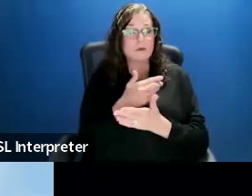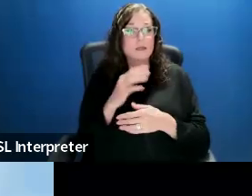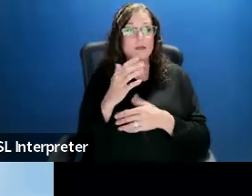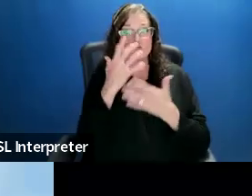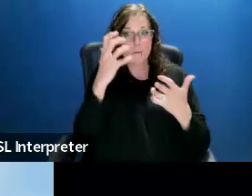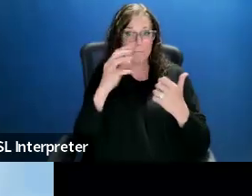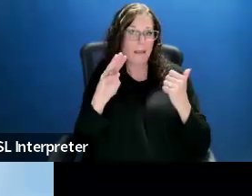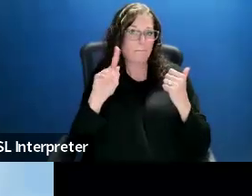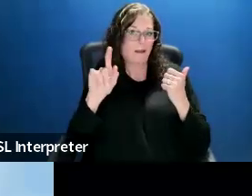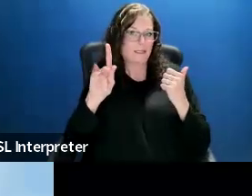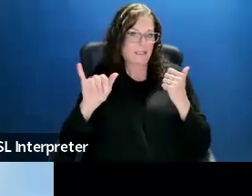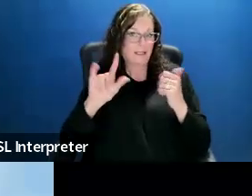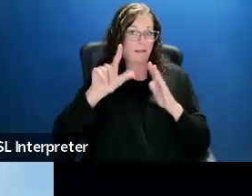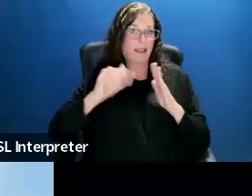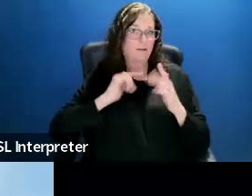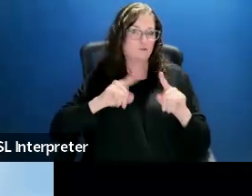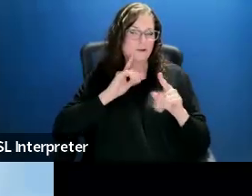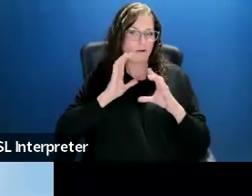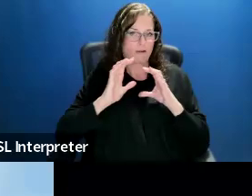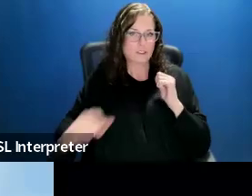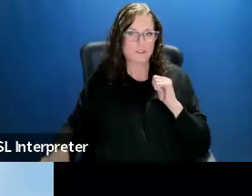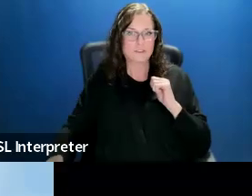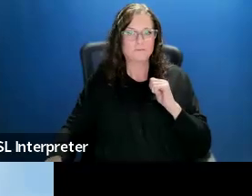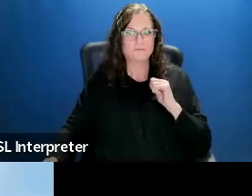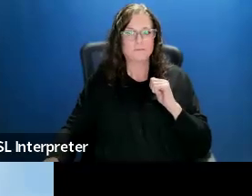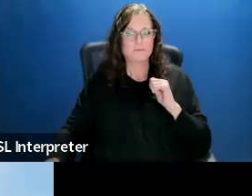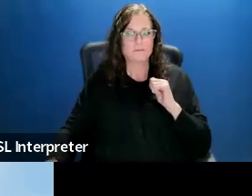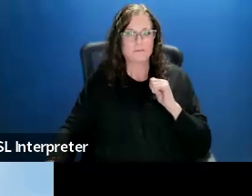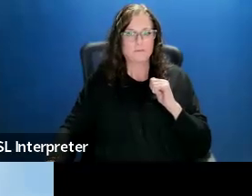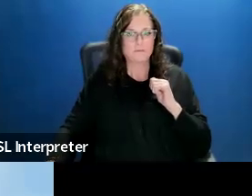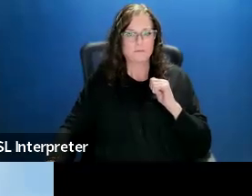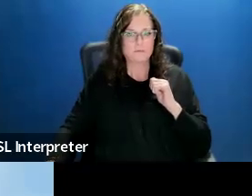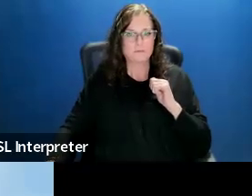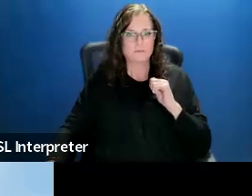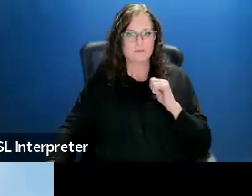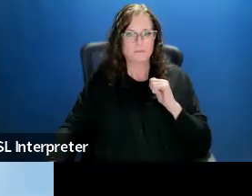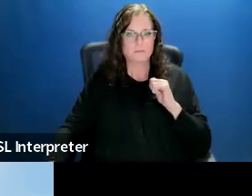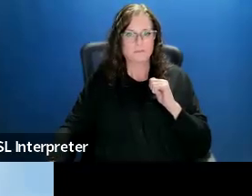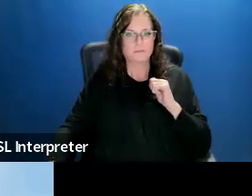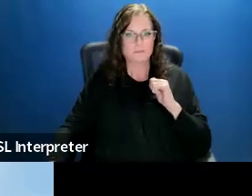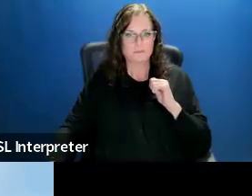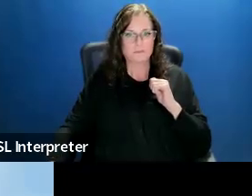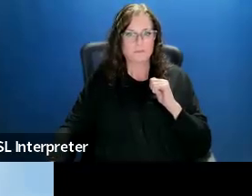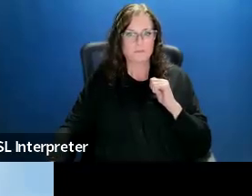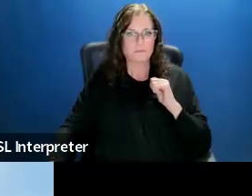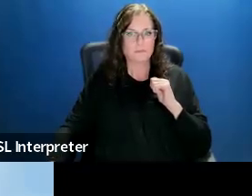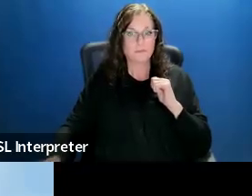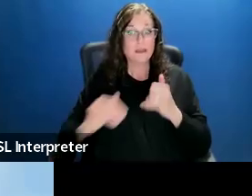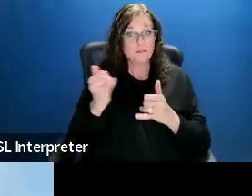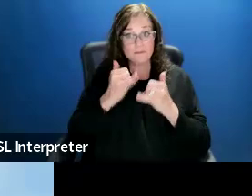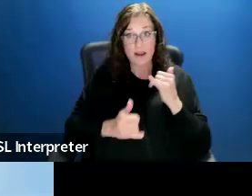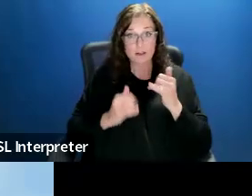Monkey later in our conversation. And finally, we are joined by